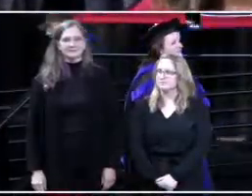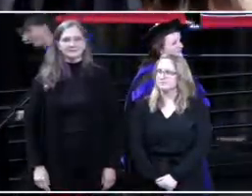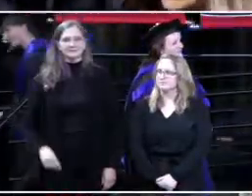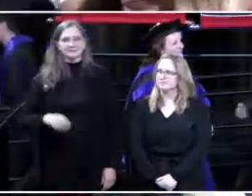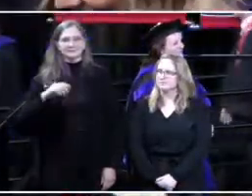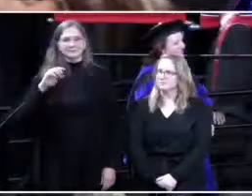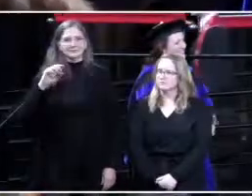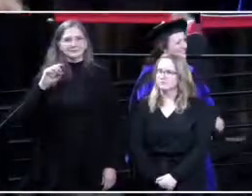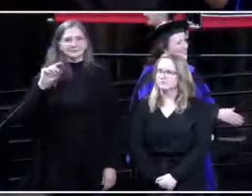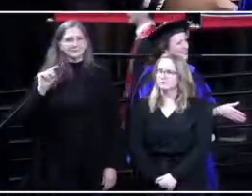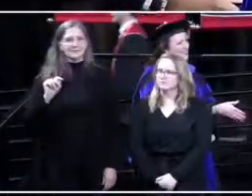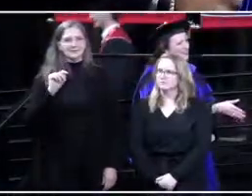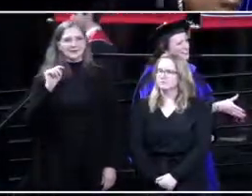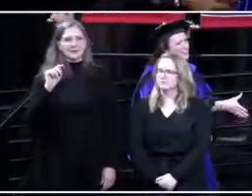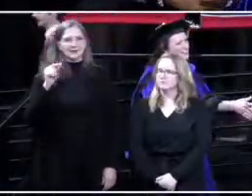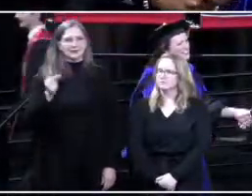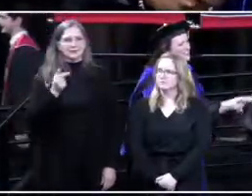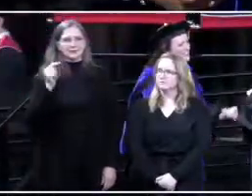Johanna Grace Smith.